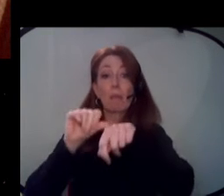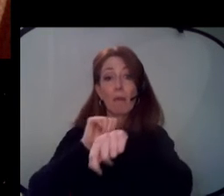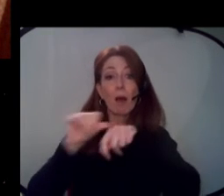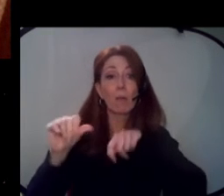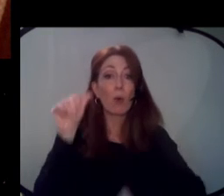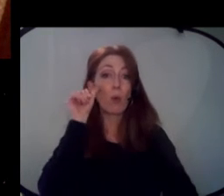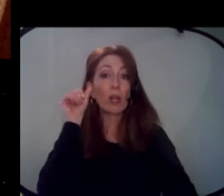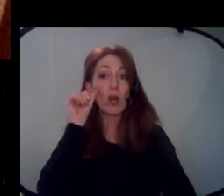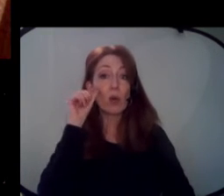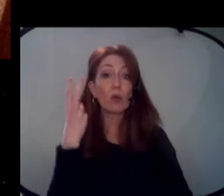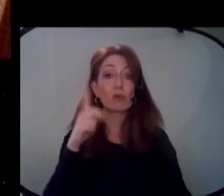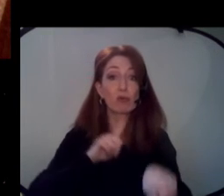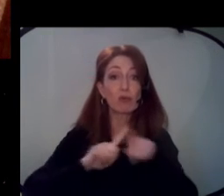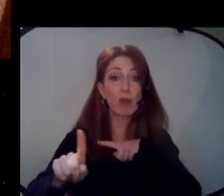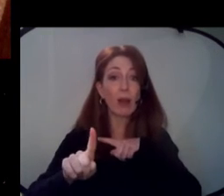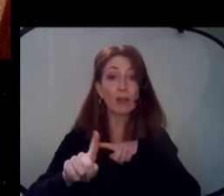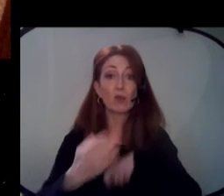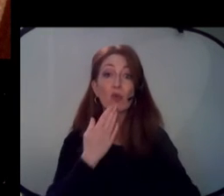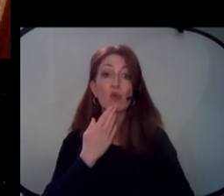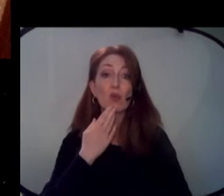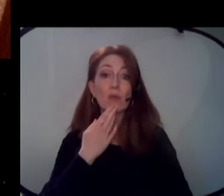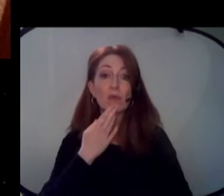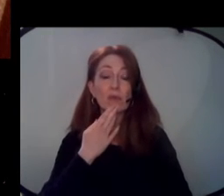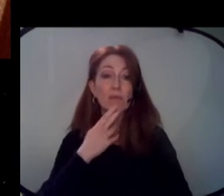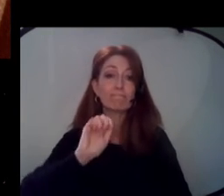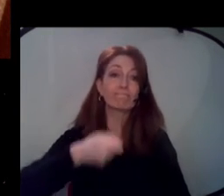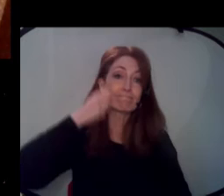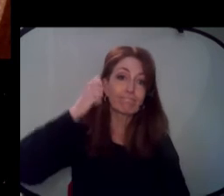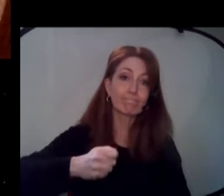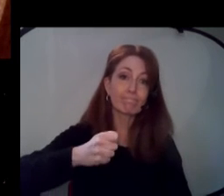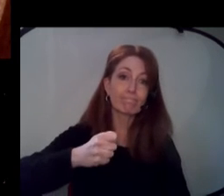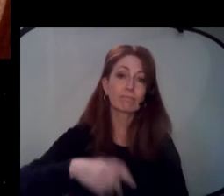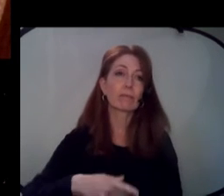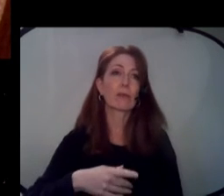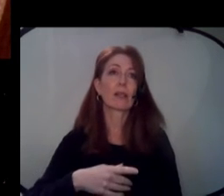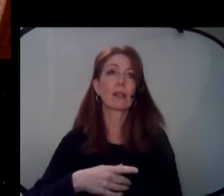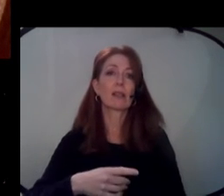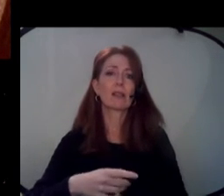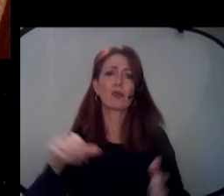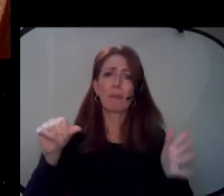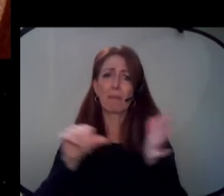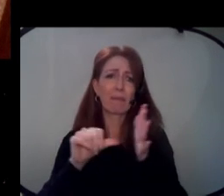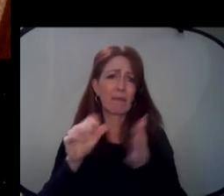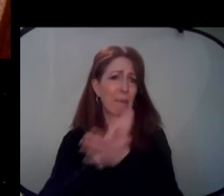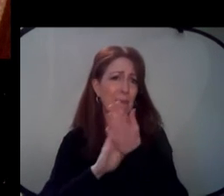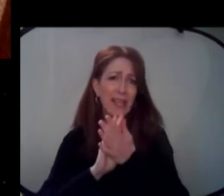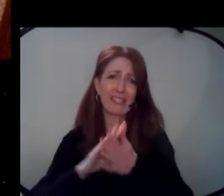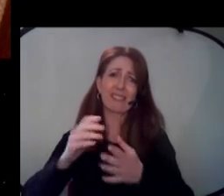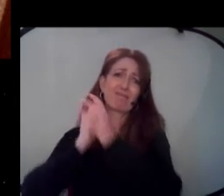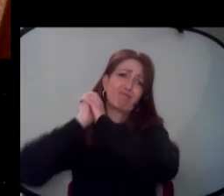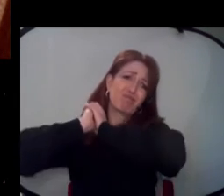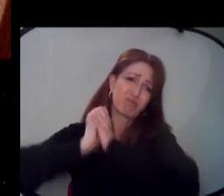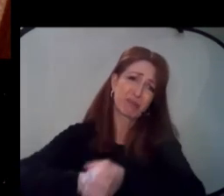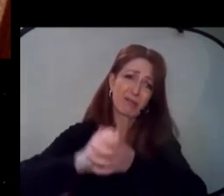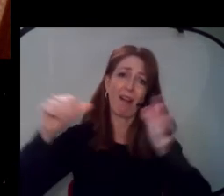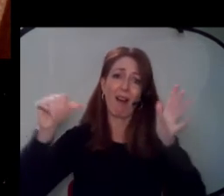took two goes with the sword to hack it off. So they were quite brutal blows. And what I think we see here